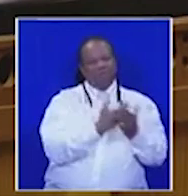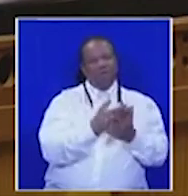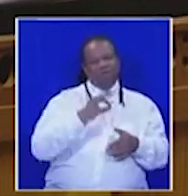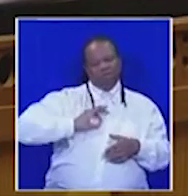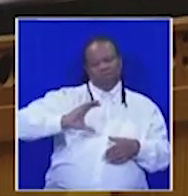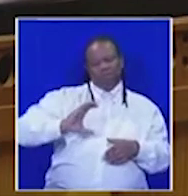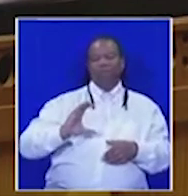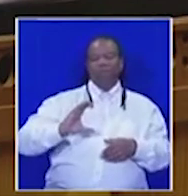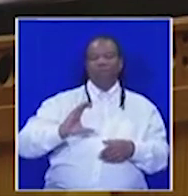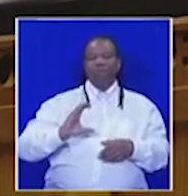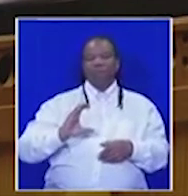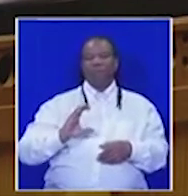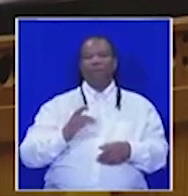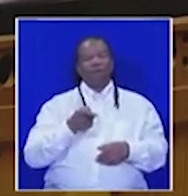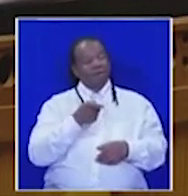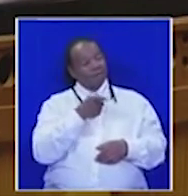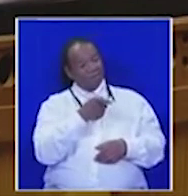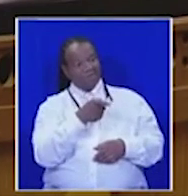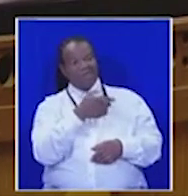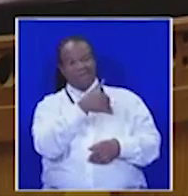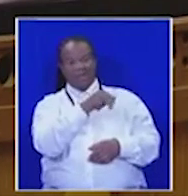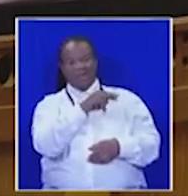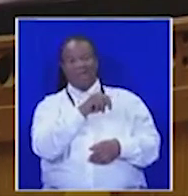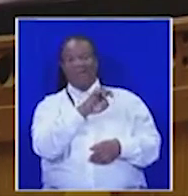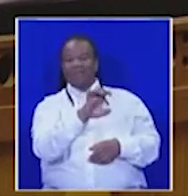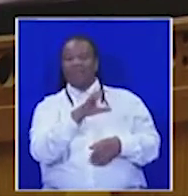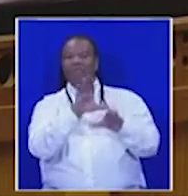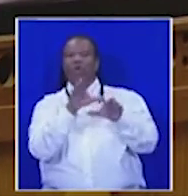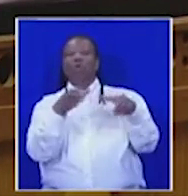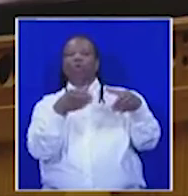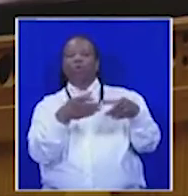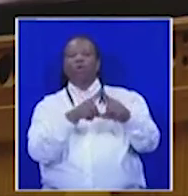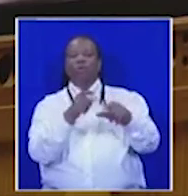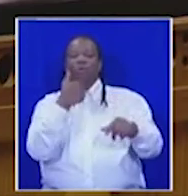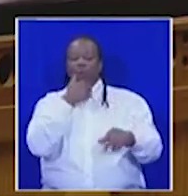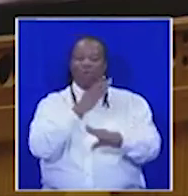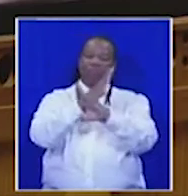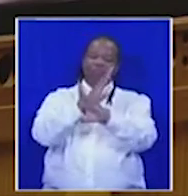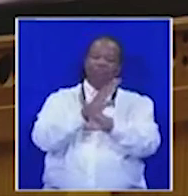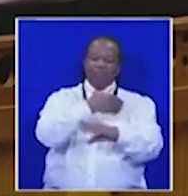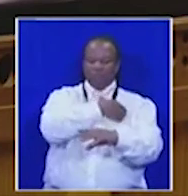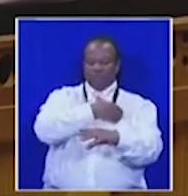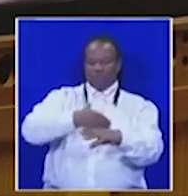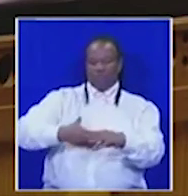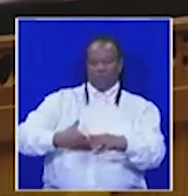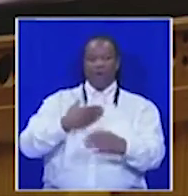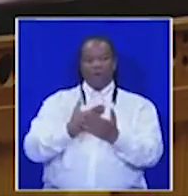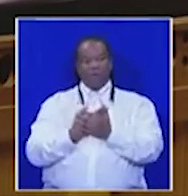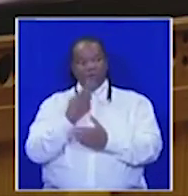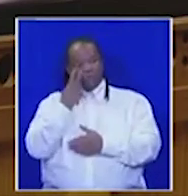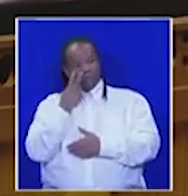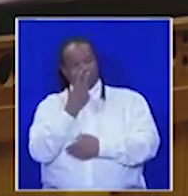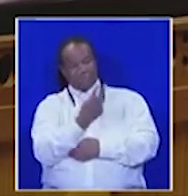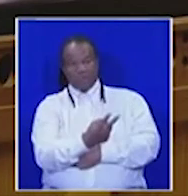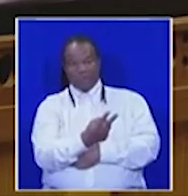trick is up. The actions of this ANC caucus 2 weeks ago in defending President Zuma confirmed it for all to see.